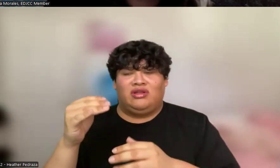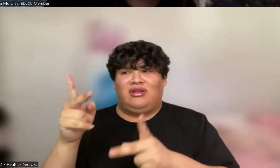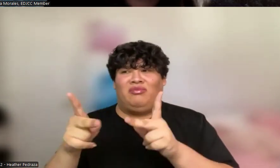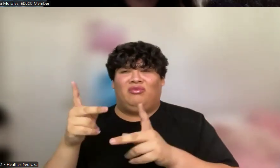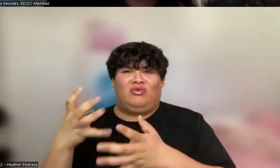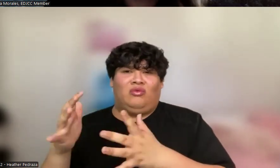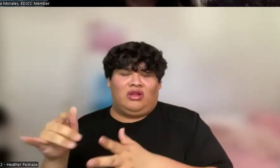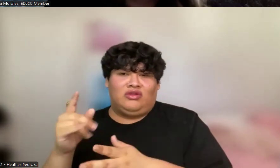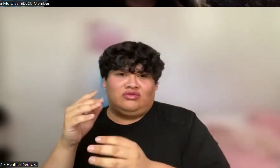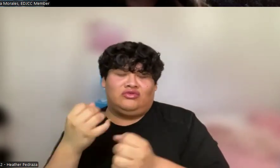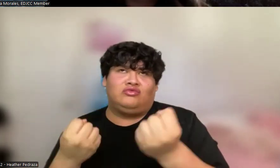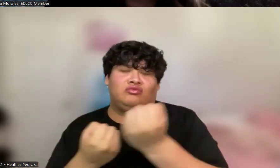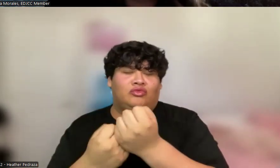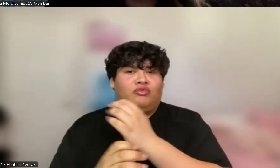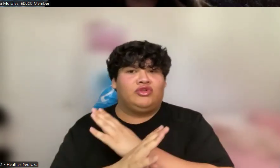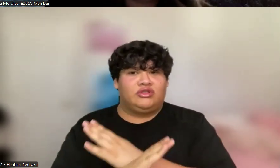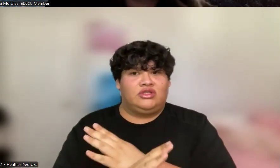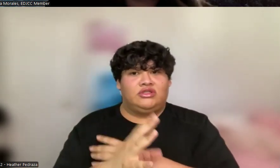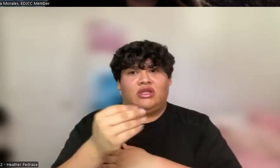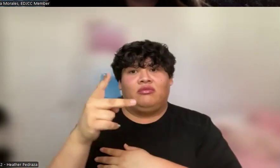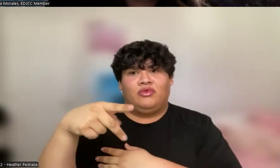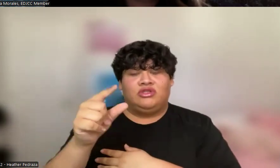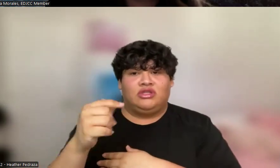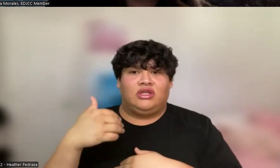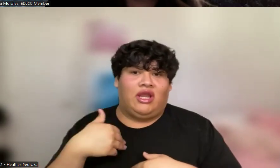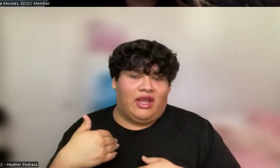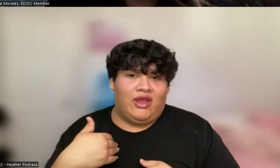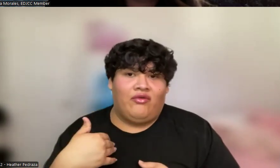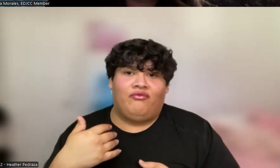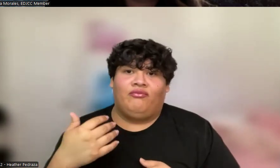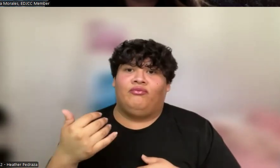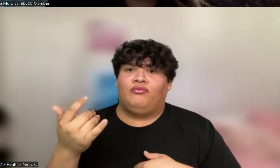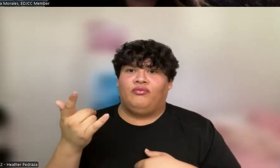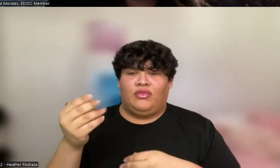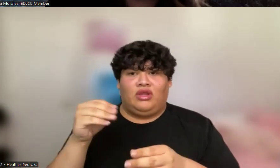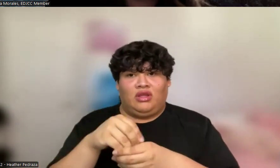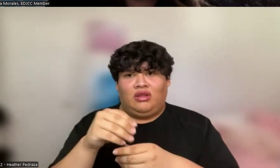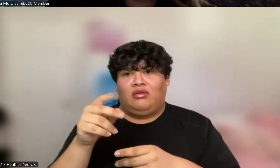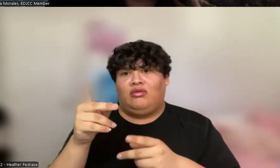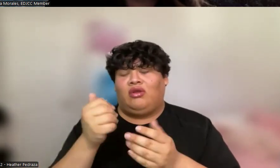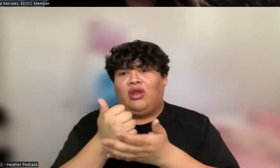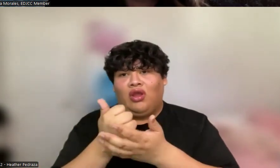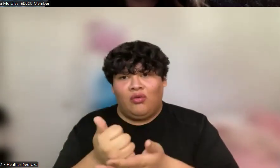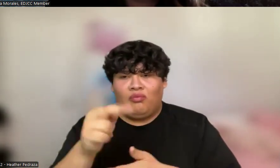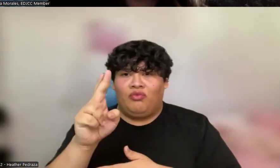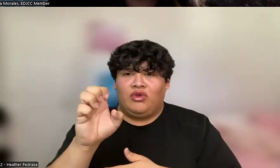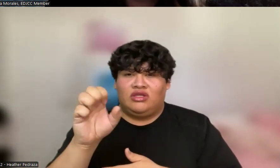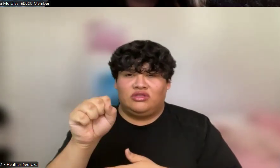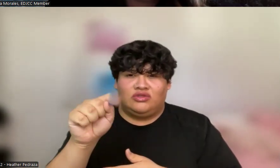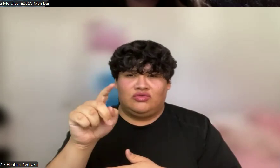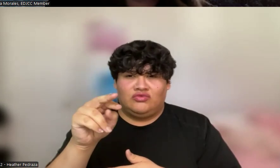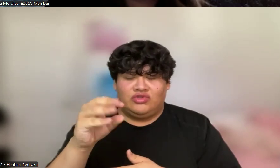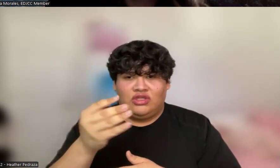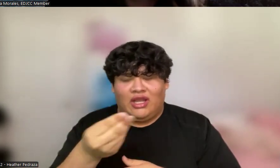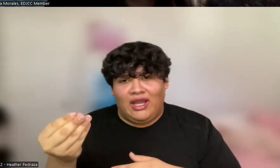provide protection. PG also has the unique ability and mandate to seek restitution in financial